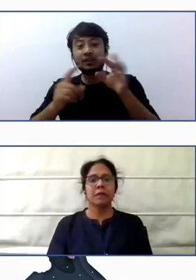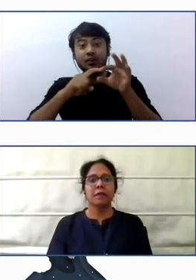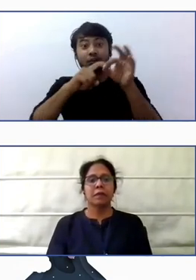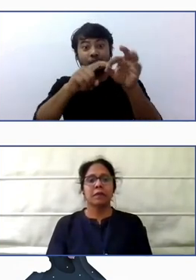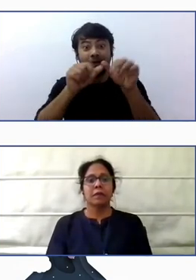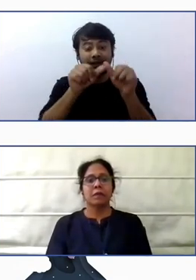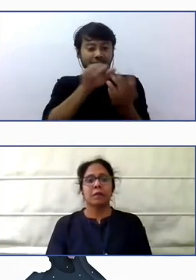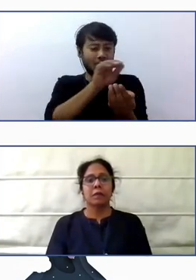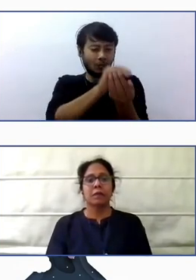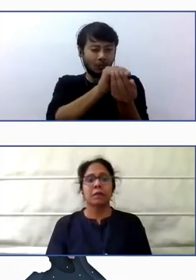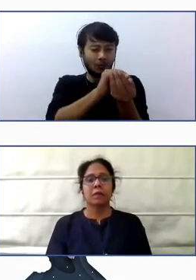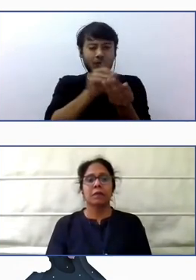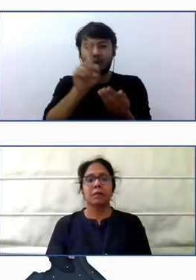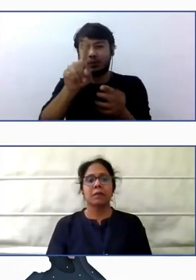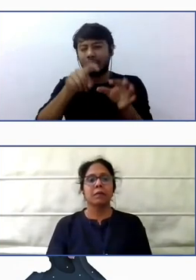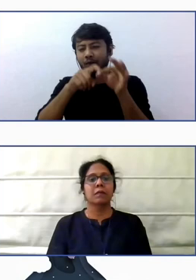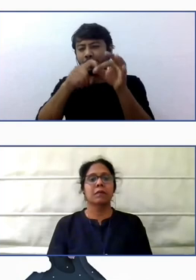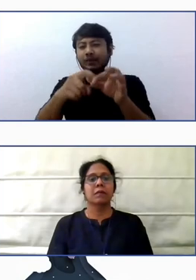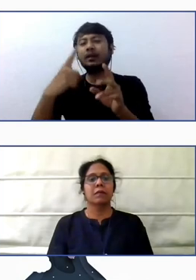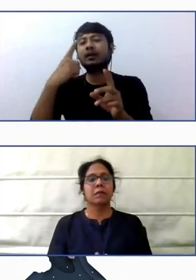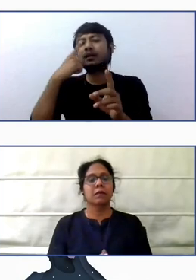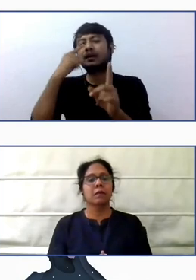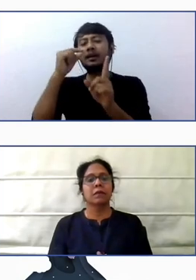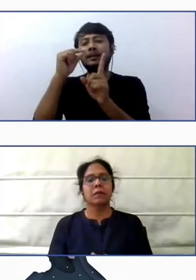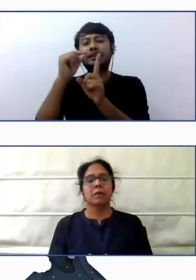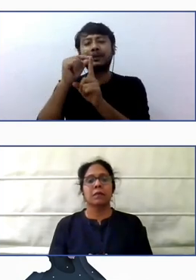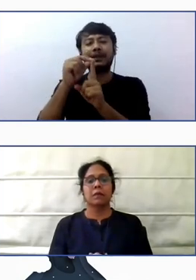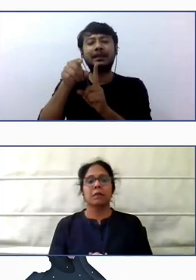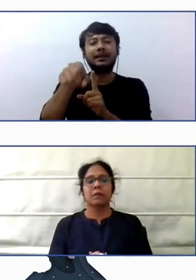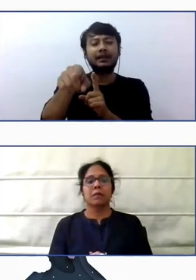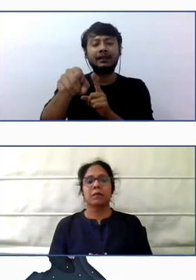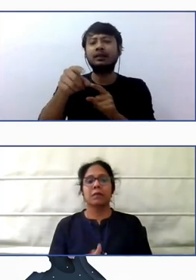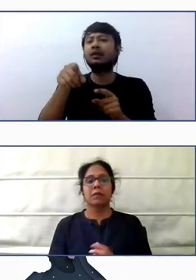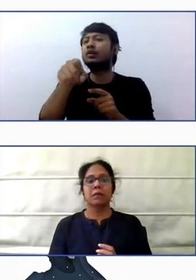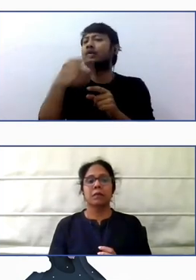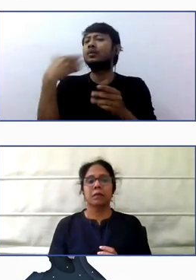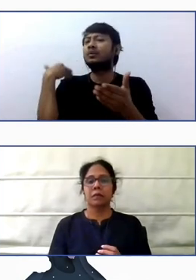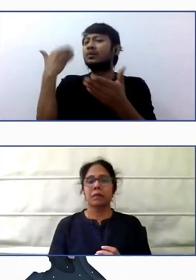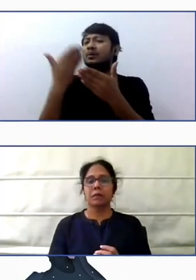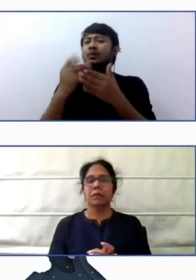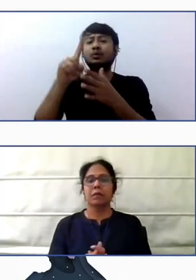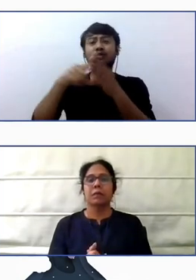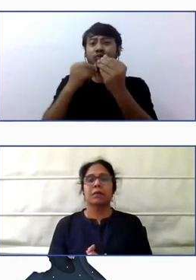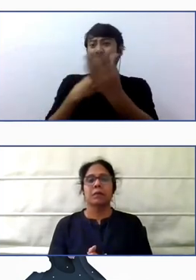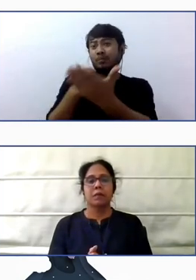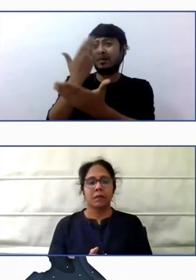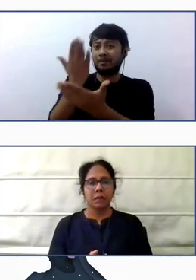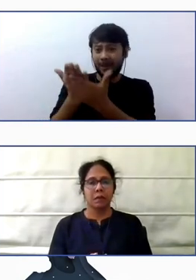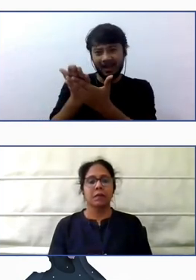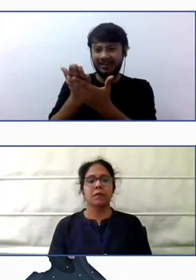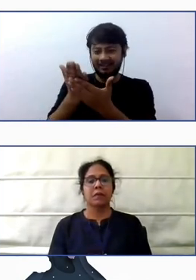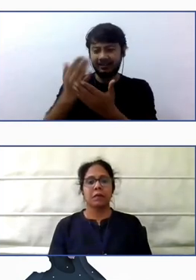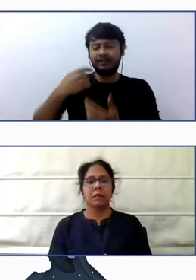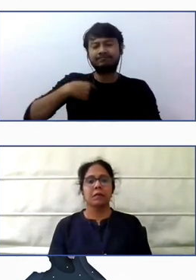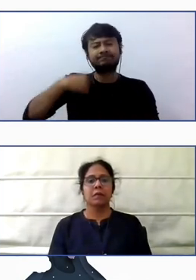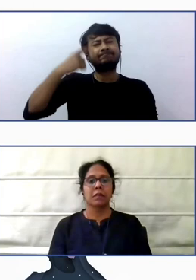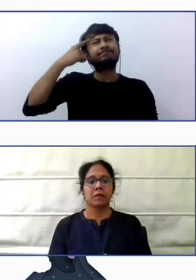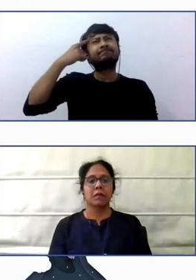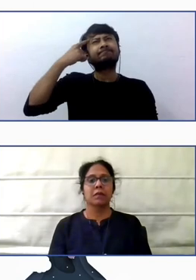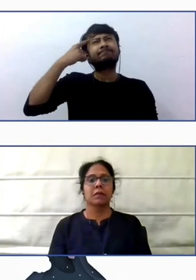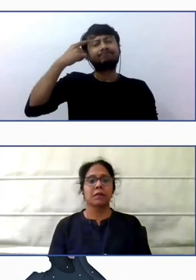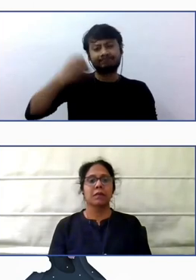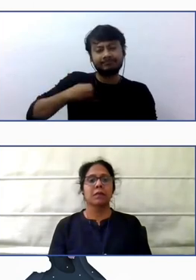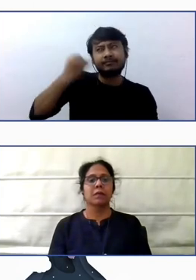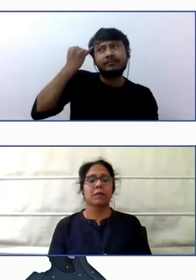question for you, Padma. When you are applying for a job, what is the first thing that comes to your mind? I'm very much curious to know